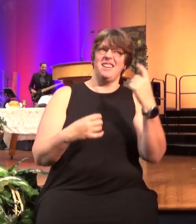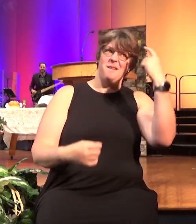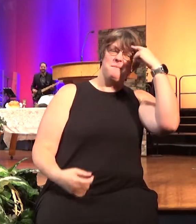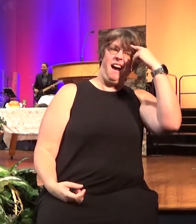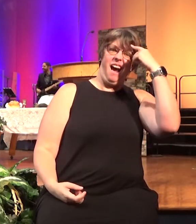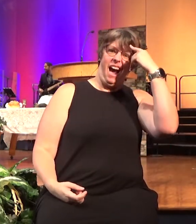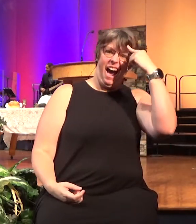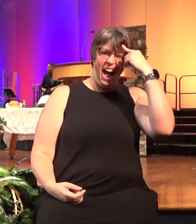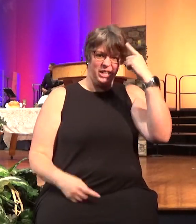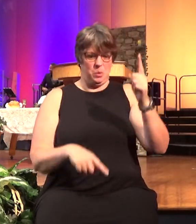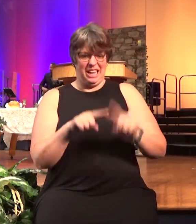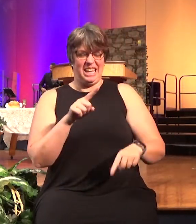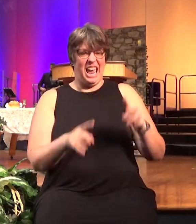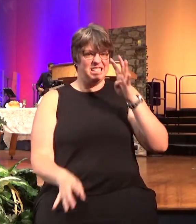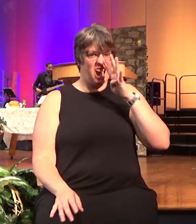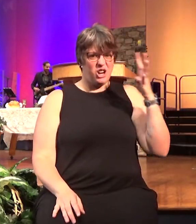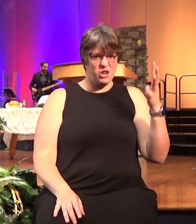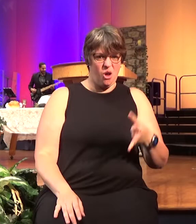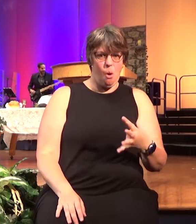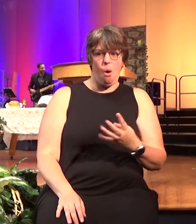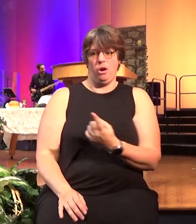word. All I'm